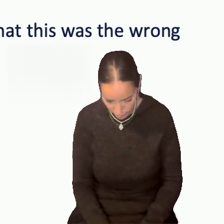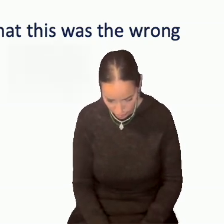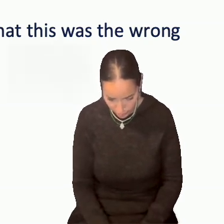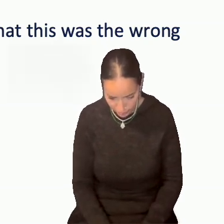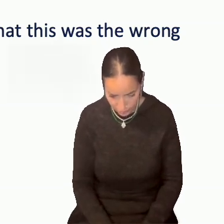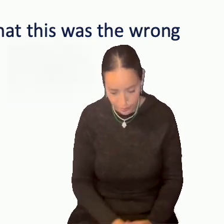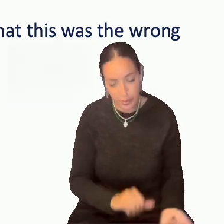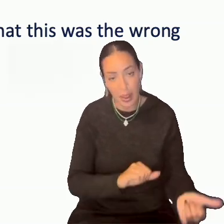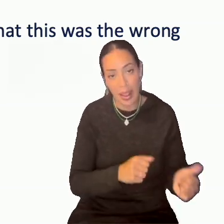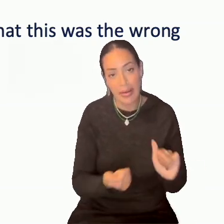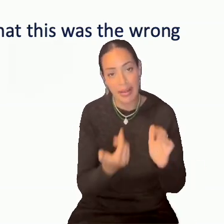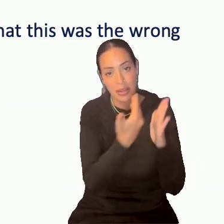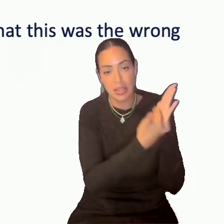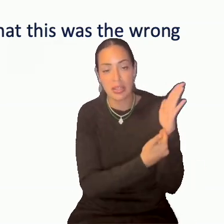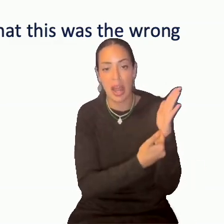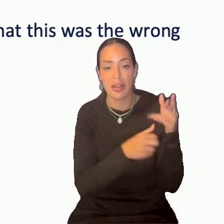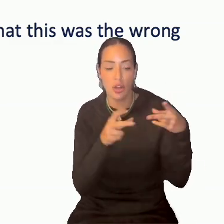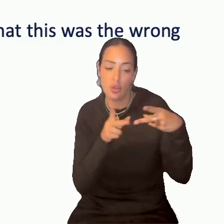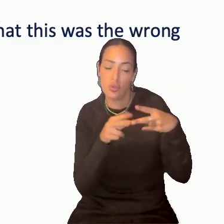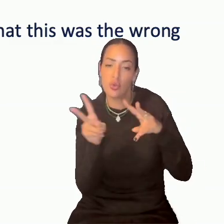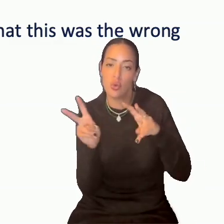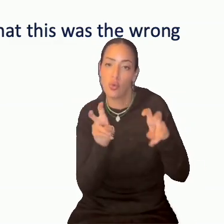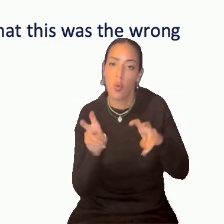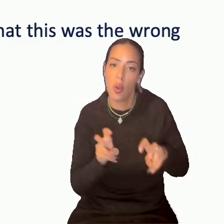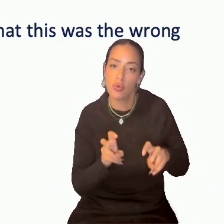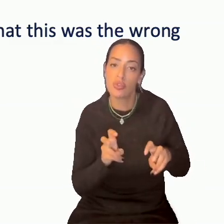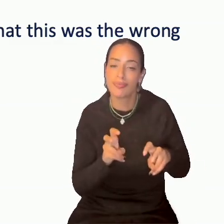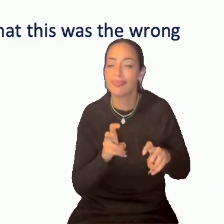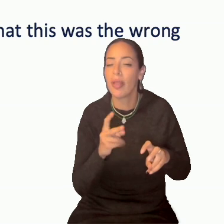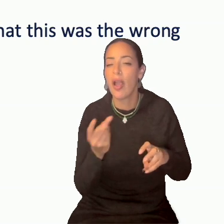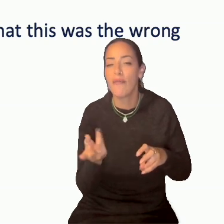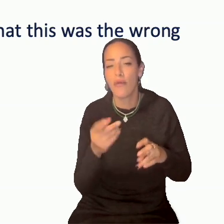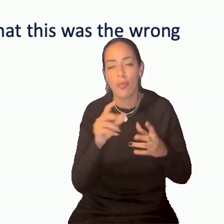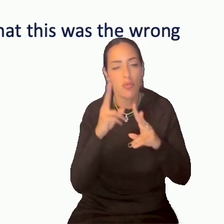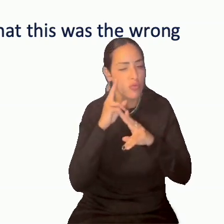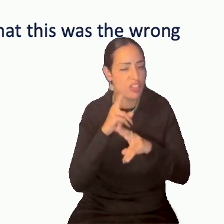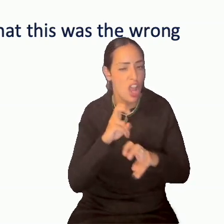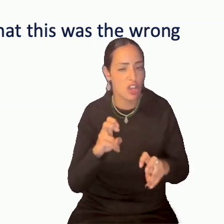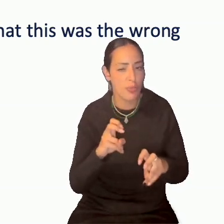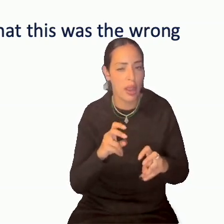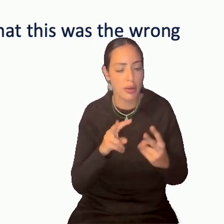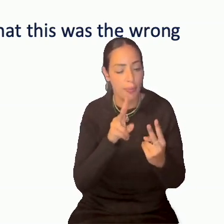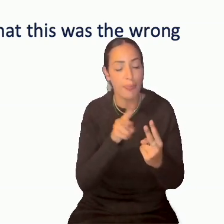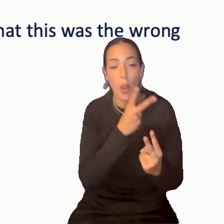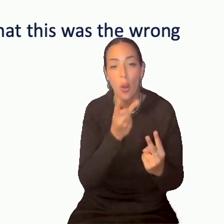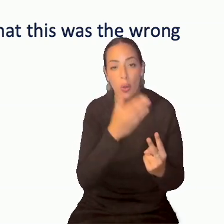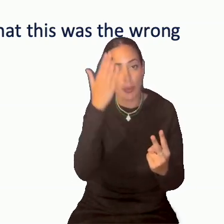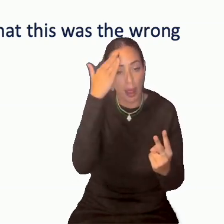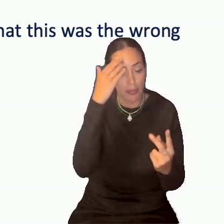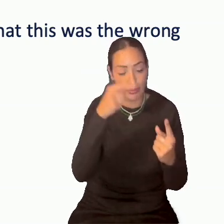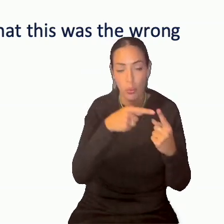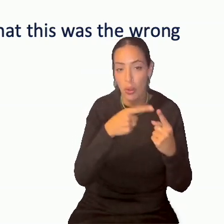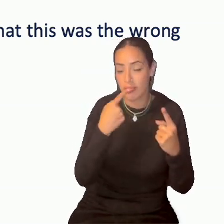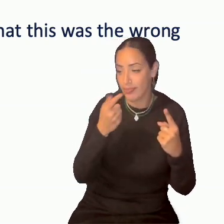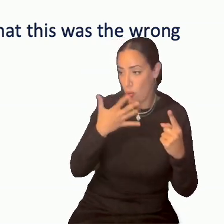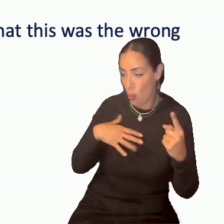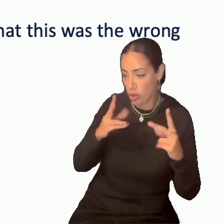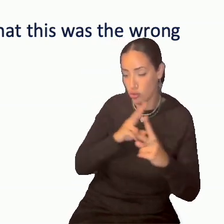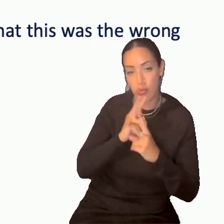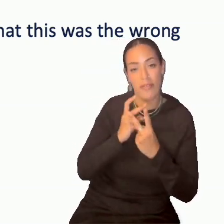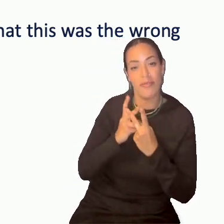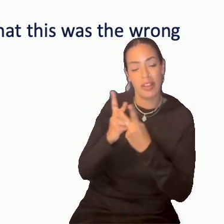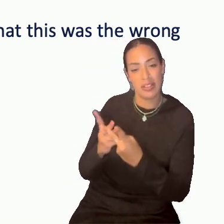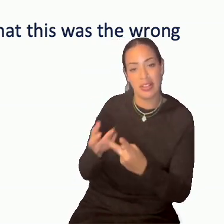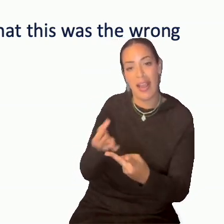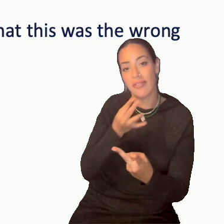slide, there are 2 quotes from 2 of my research participants, both bereaved mothers, one who explains her desire to visit Afghanistan and